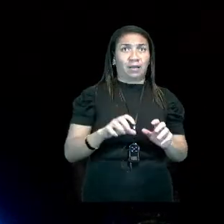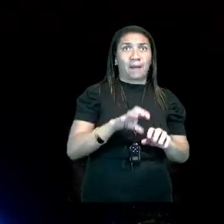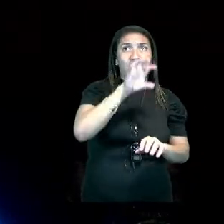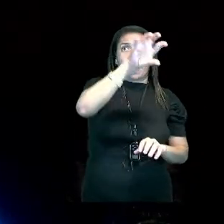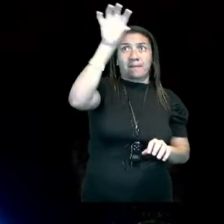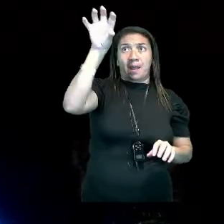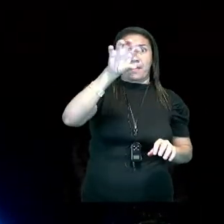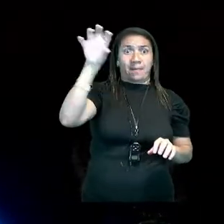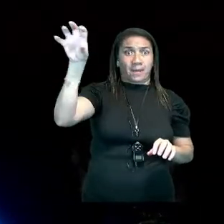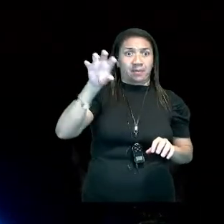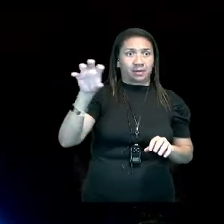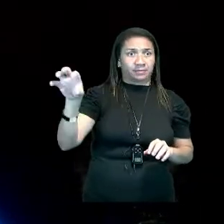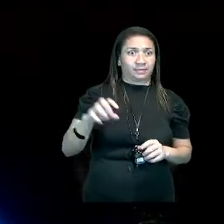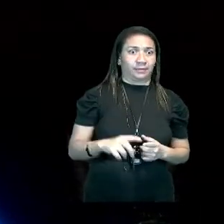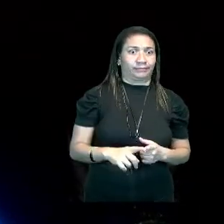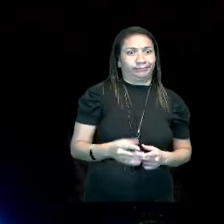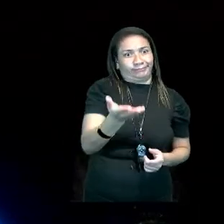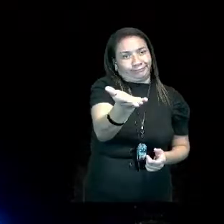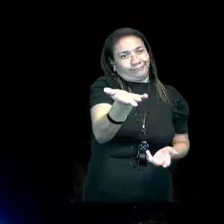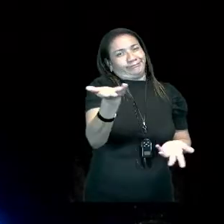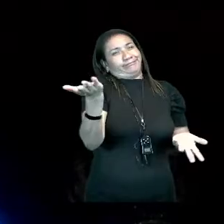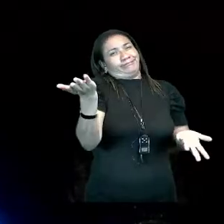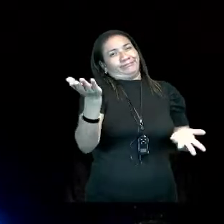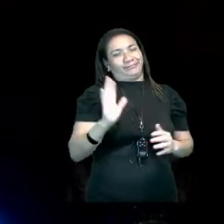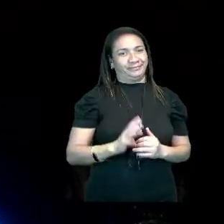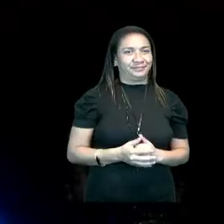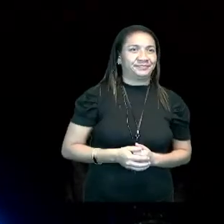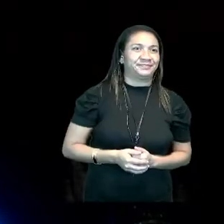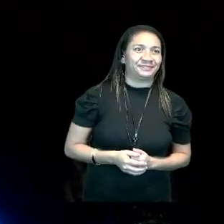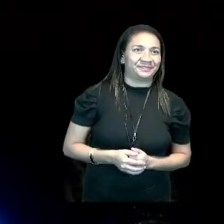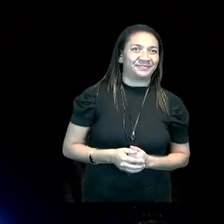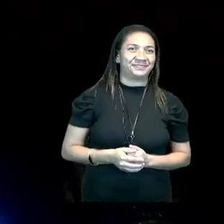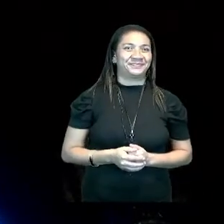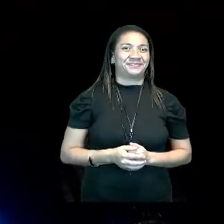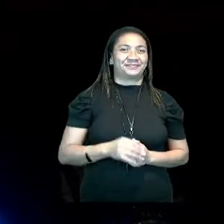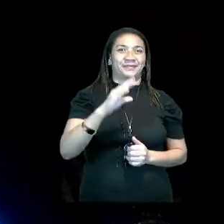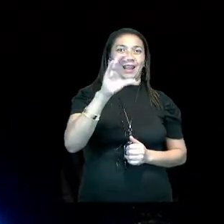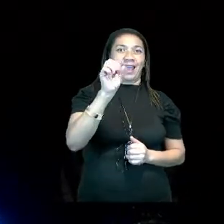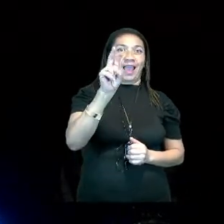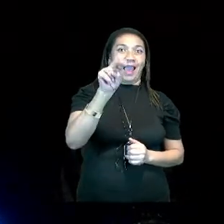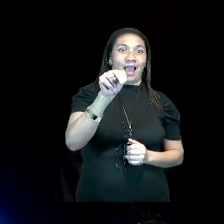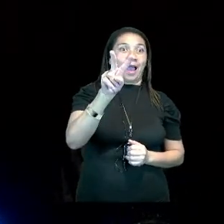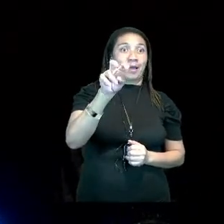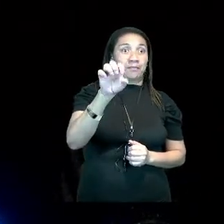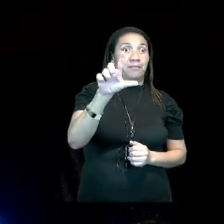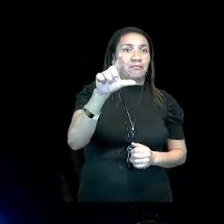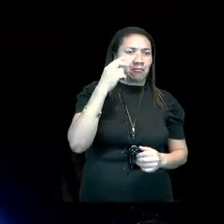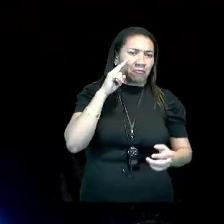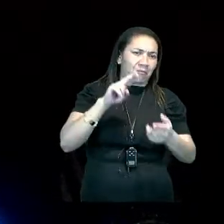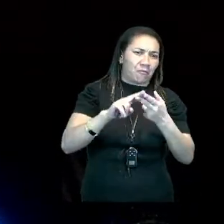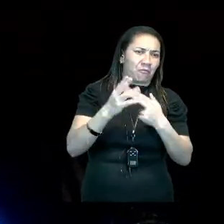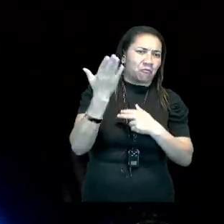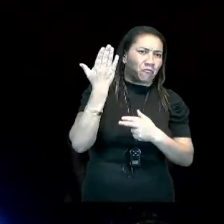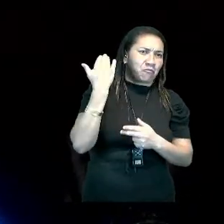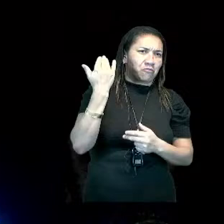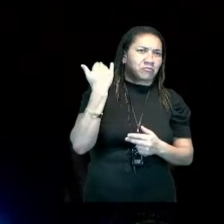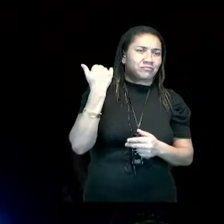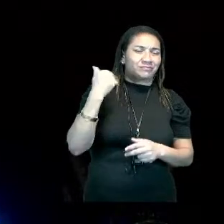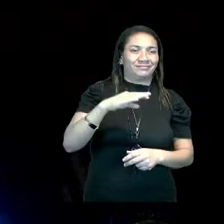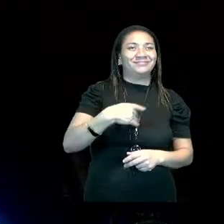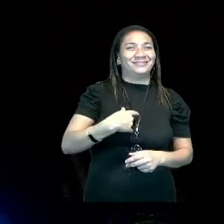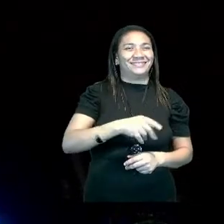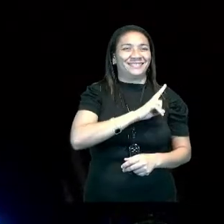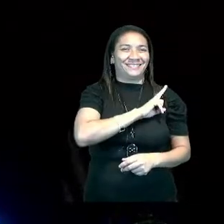Campbell because I met her when she was vice president. I met her in Costa